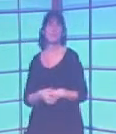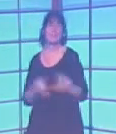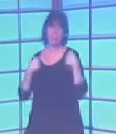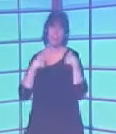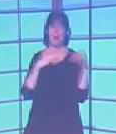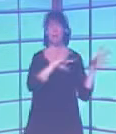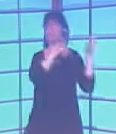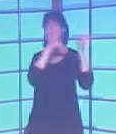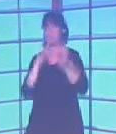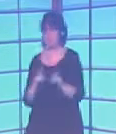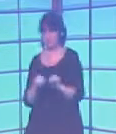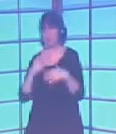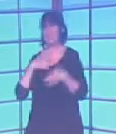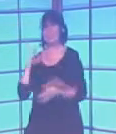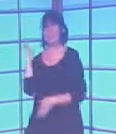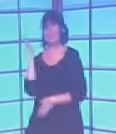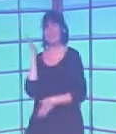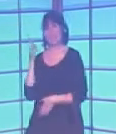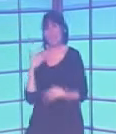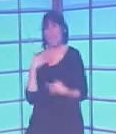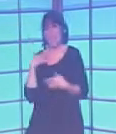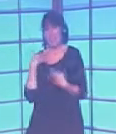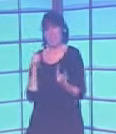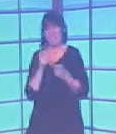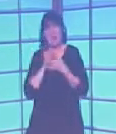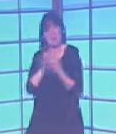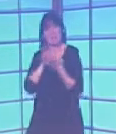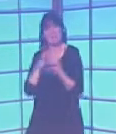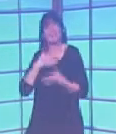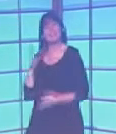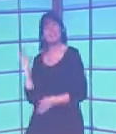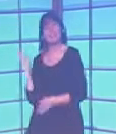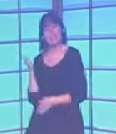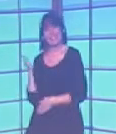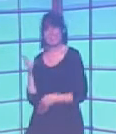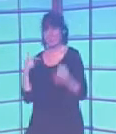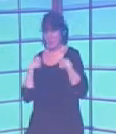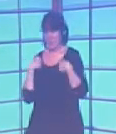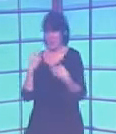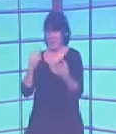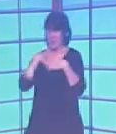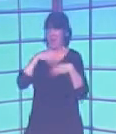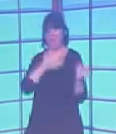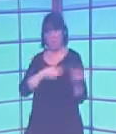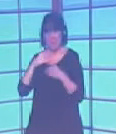about services. Thank you very much for your time. I'm part of the panel session, so if you want to ask me any